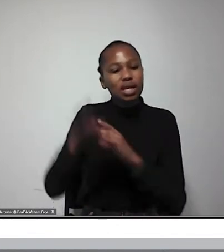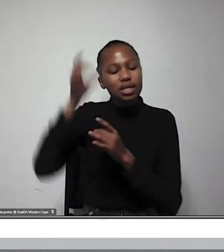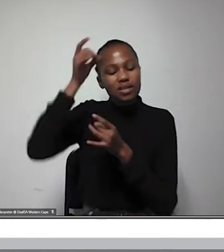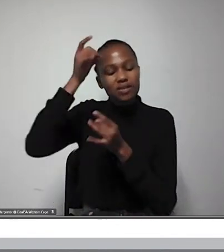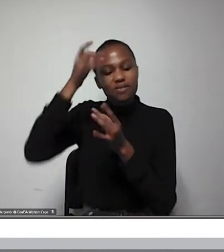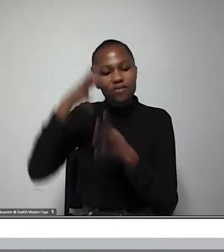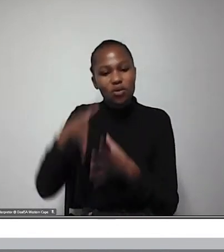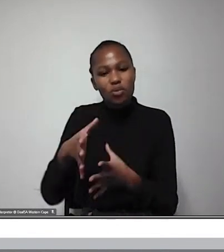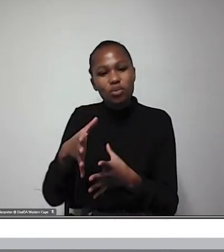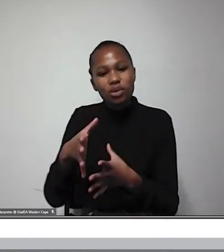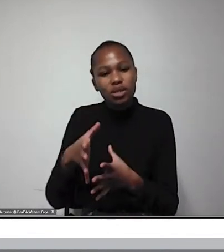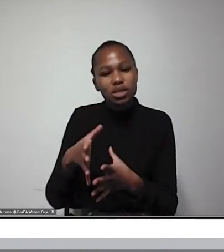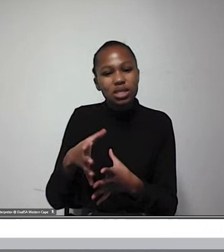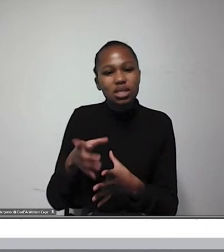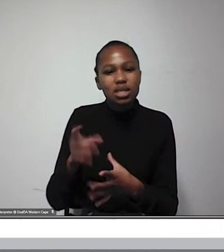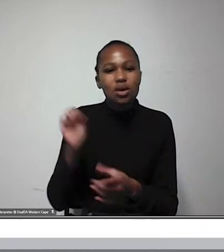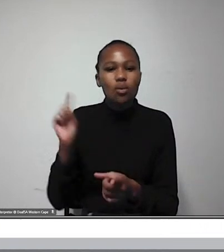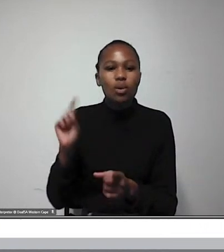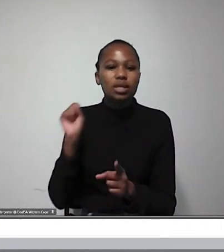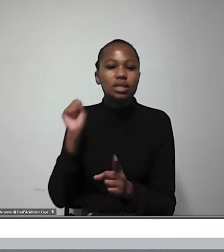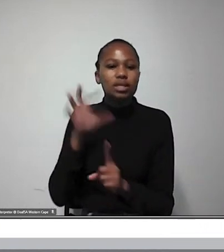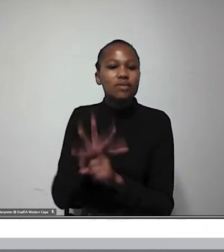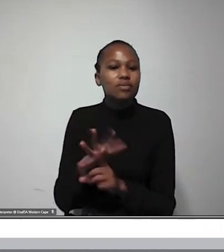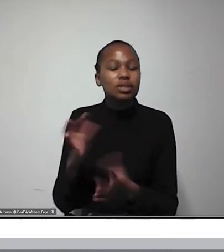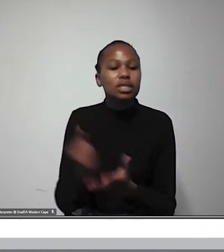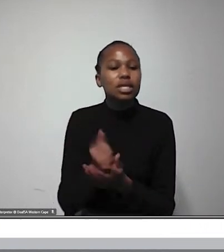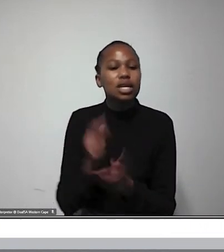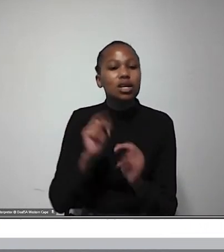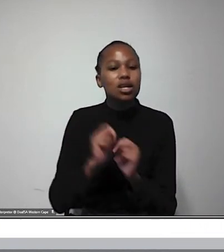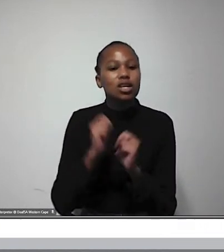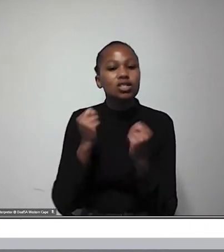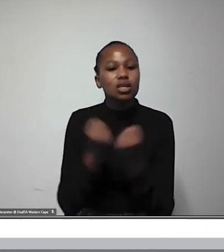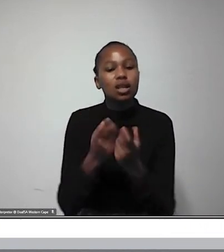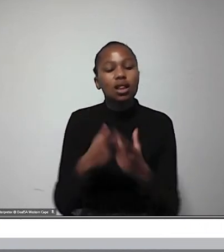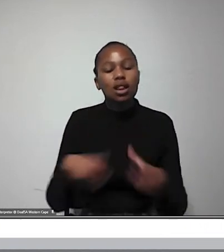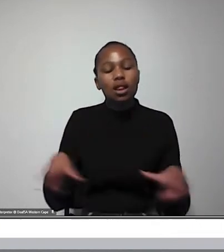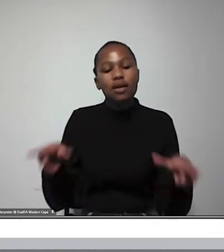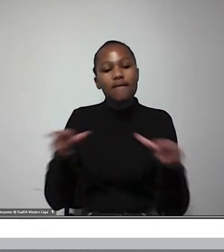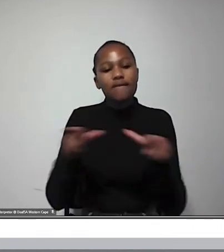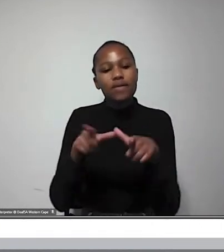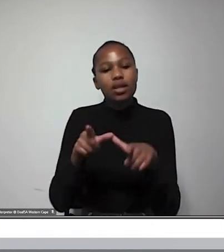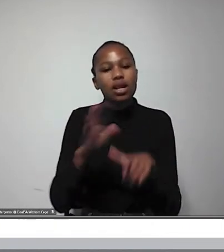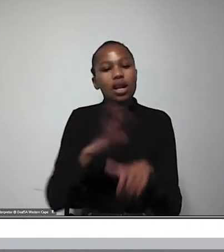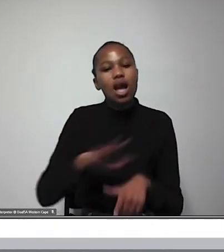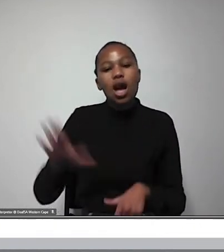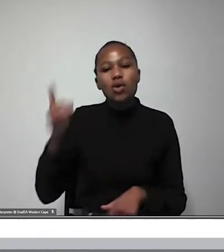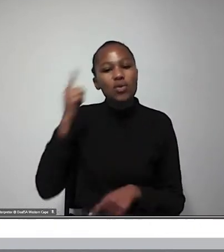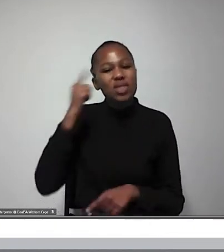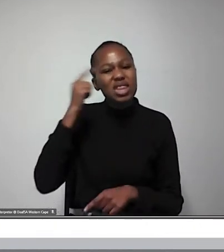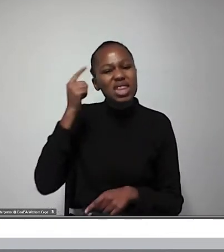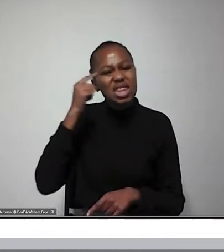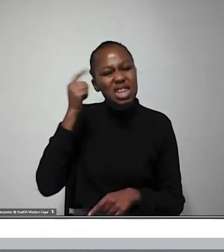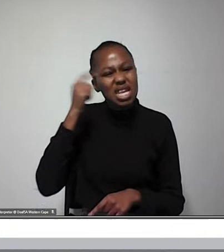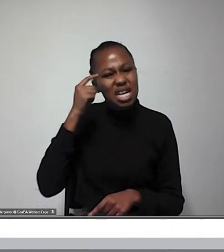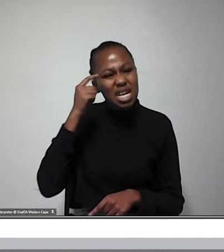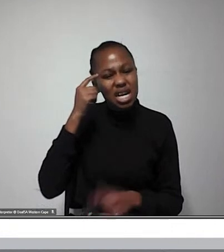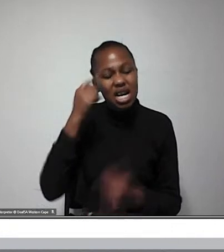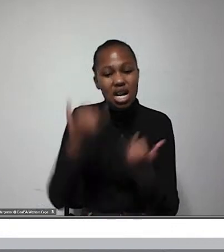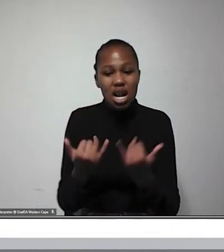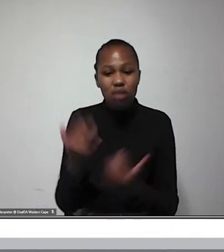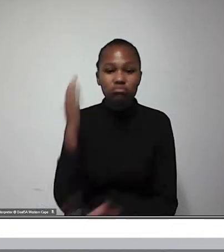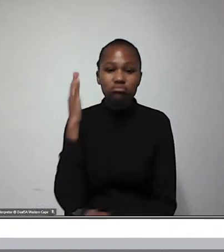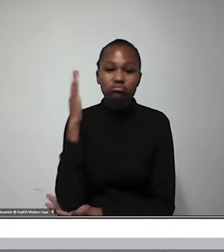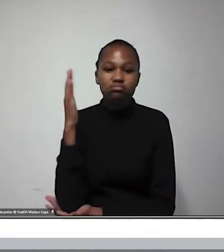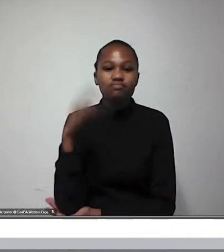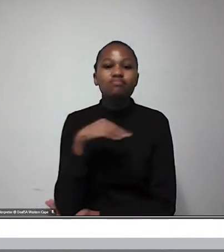lobbying efforts are actually being taken at a national level. And so I don't think that the current proposal is sufficient. So members,